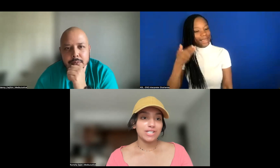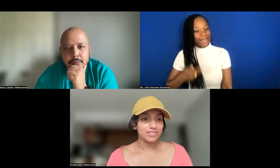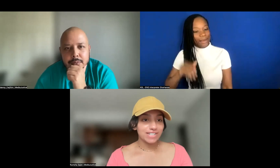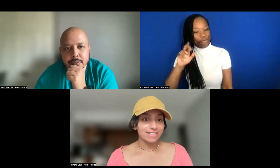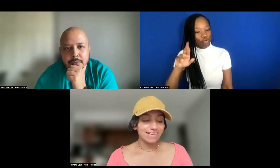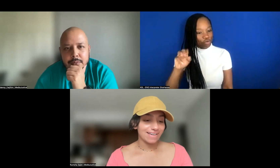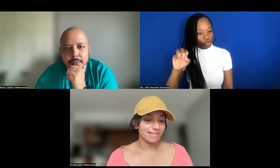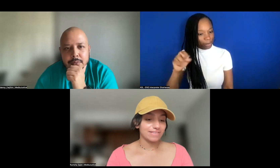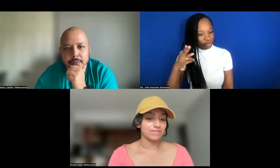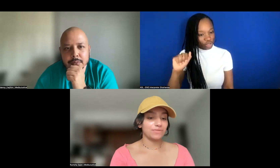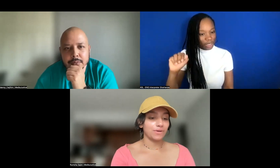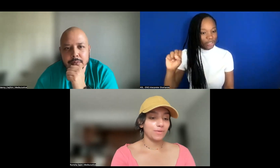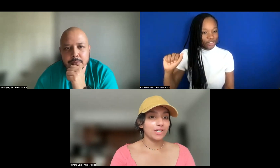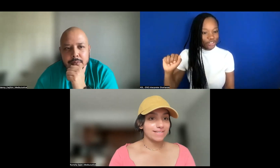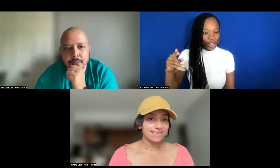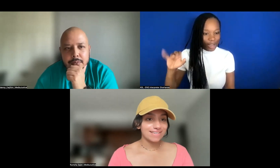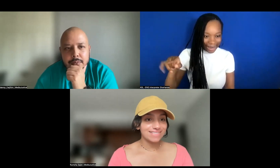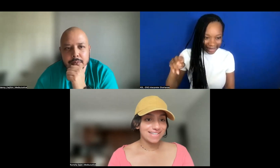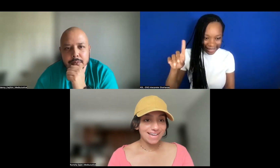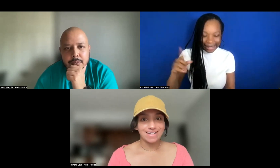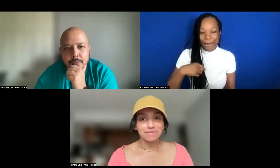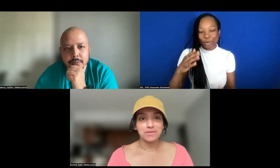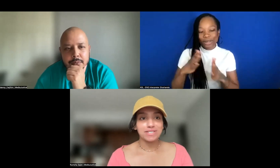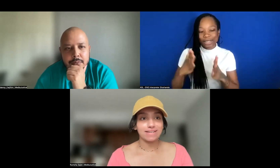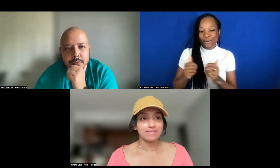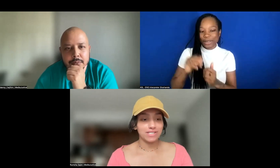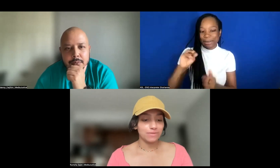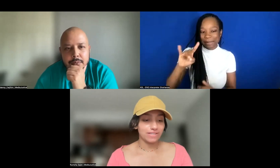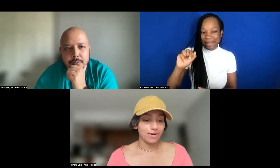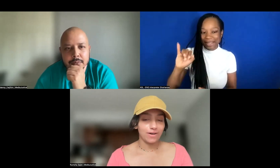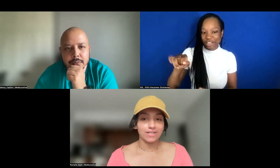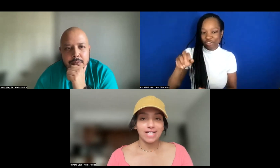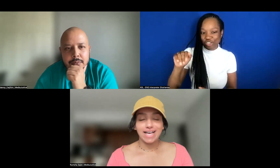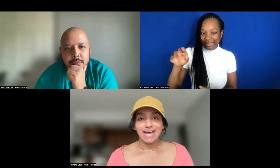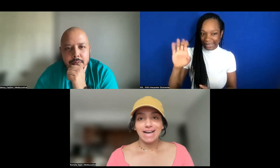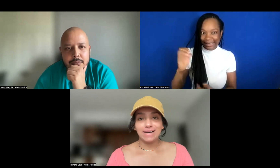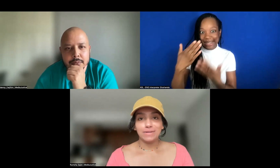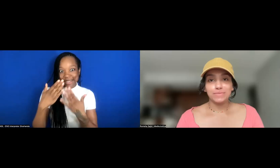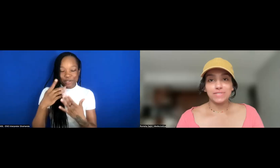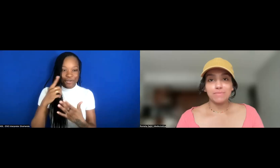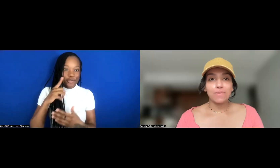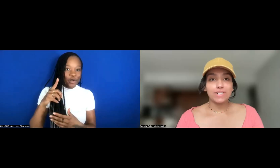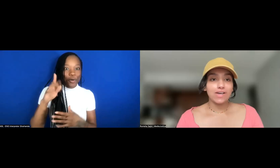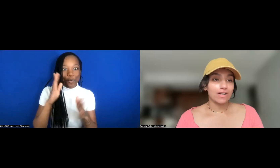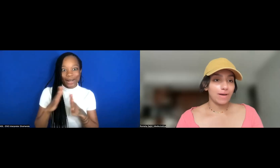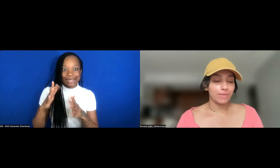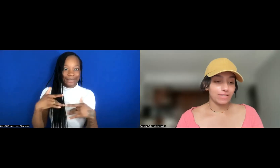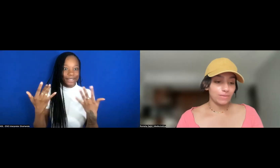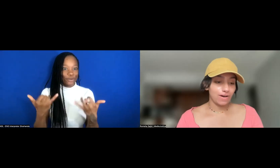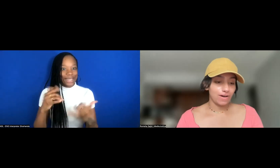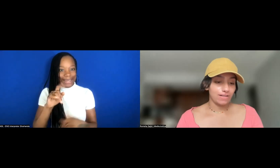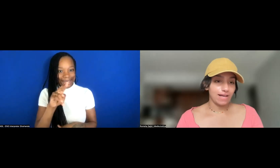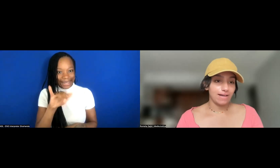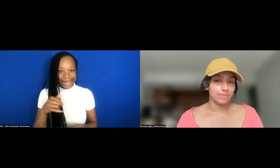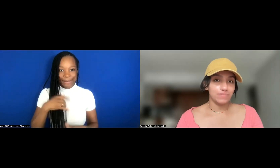the introduction and for organizing today. I'm so excited to be here with y'all. Something I want to talk about with